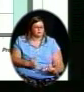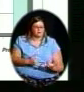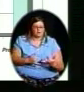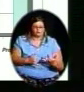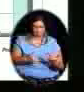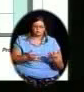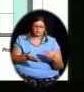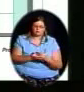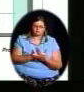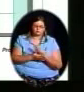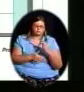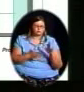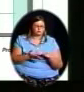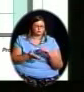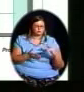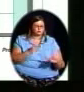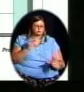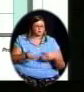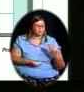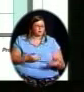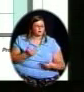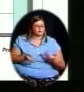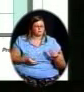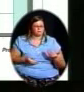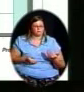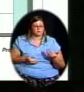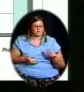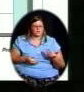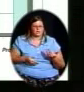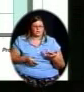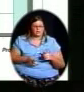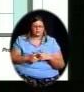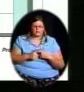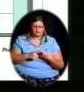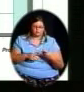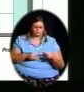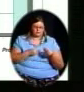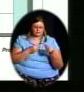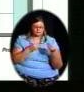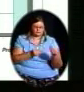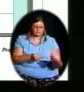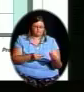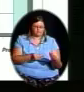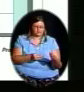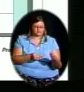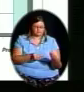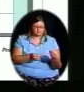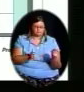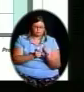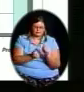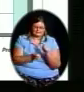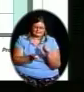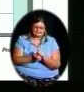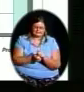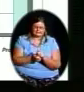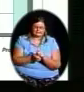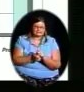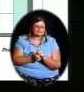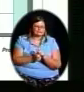our district and new families. Mr. Gollop will be providing a more thorough report to you after we have the official September